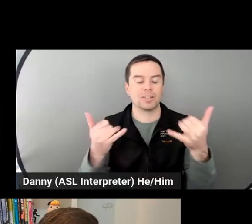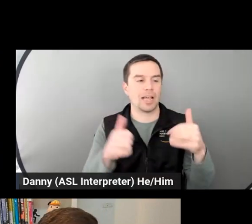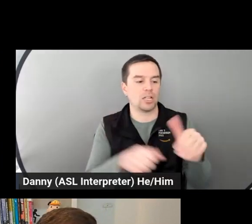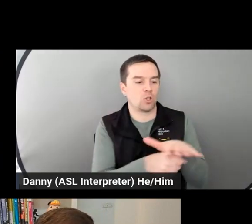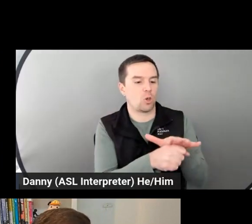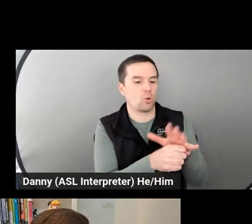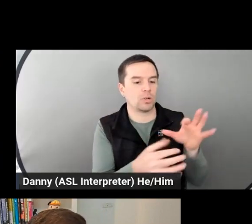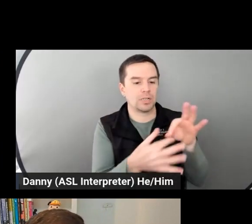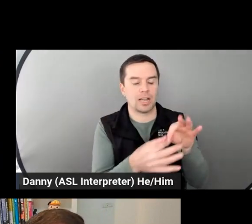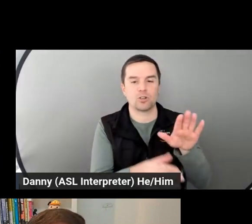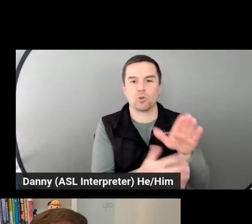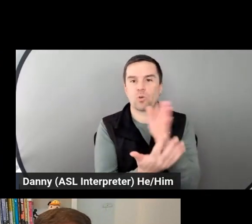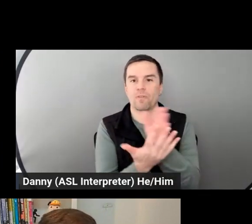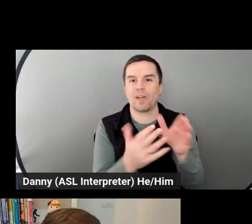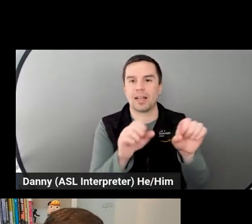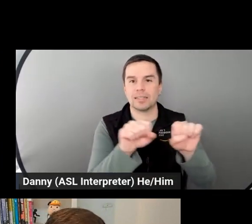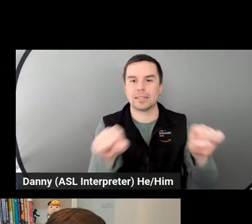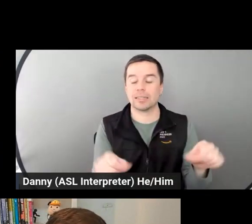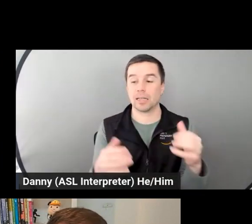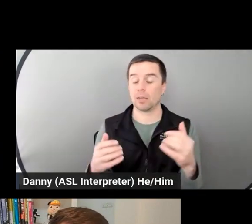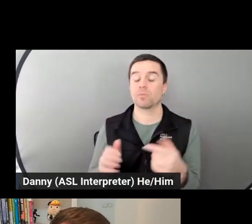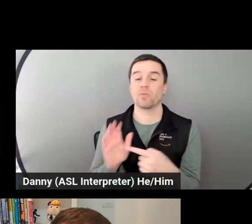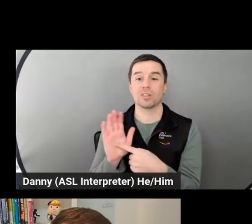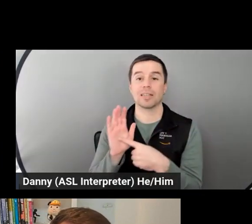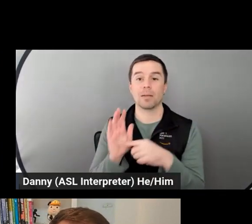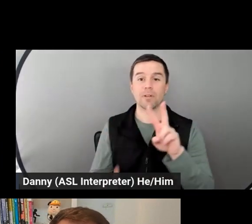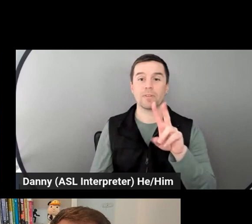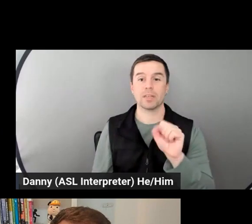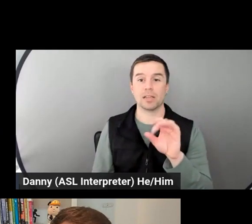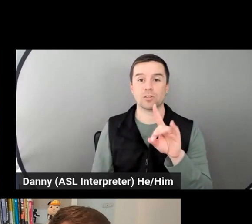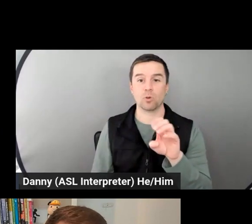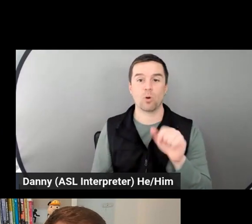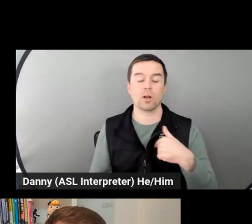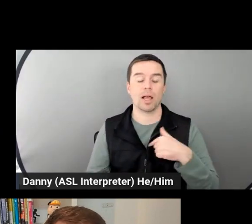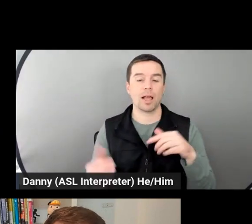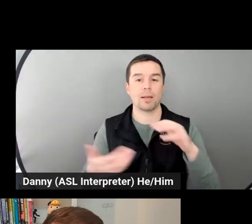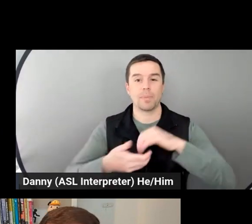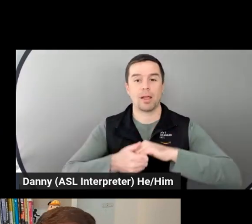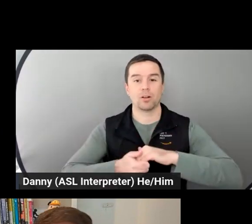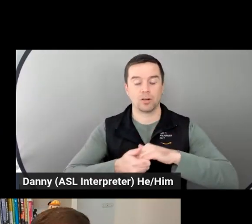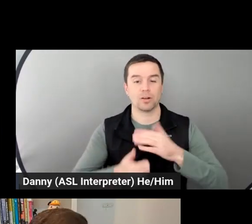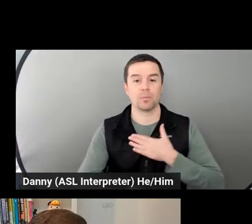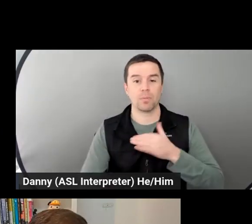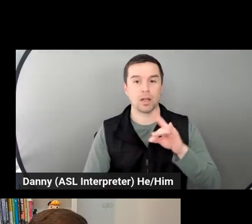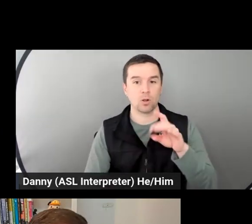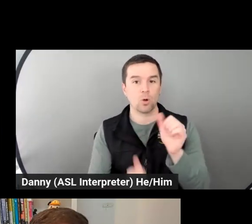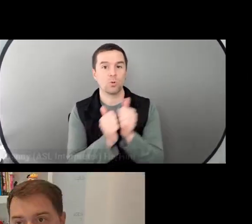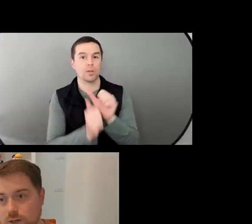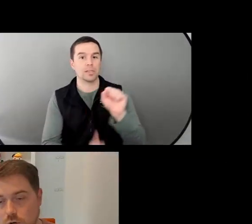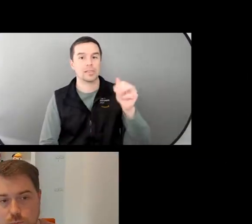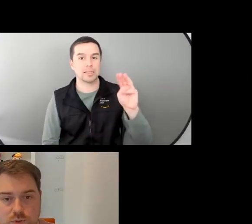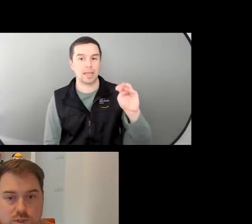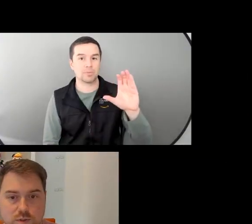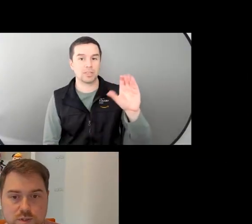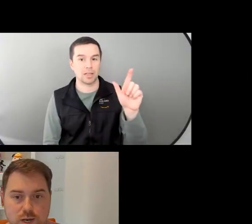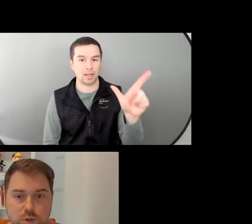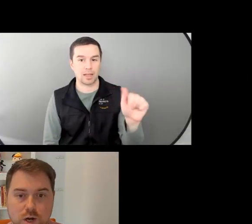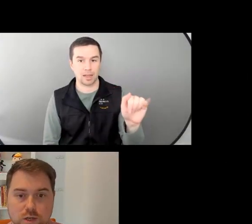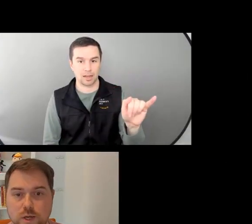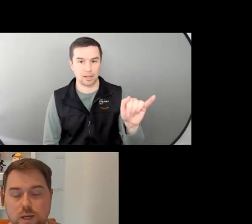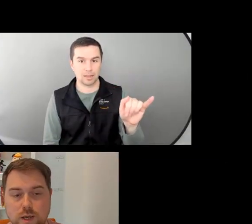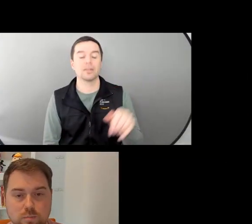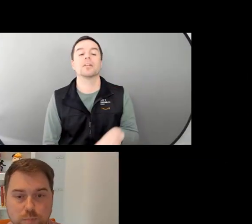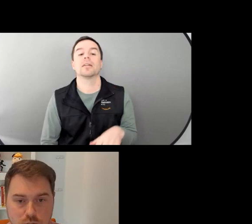So for example, in VS Code, I happen to pair my workflow with the SAM CLI. That SAM CLI can interpret this